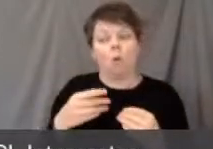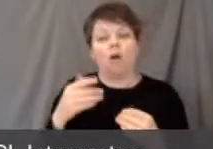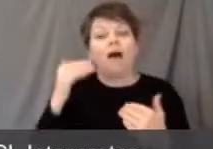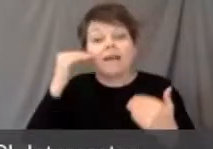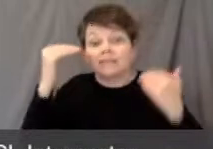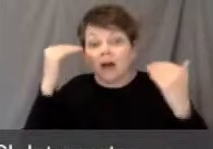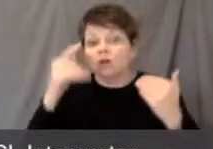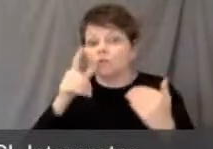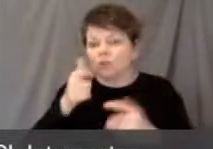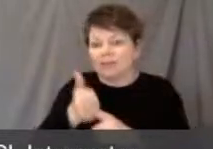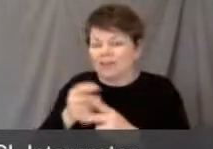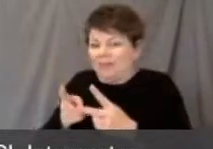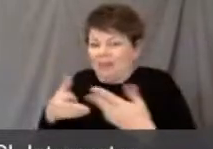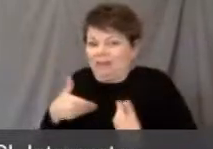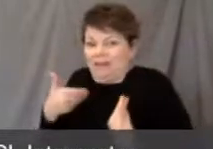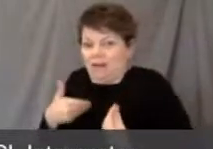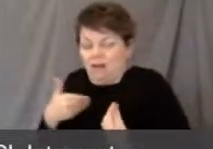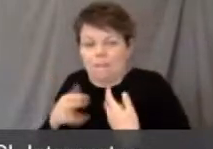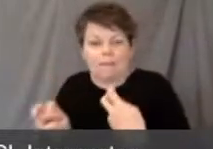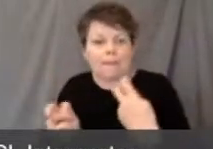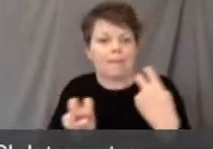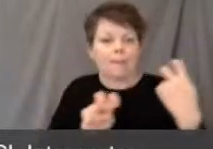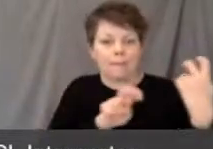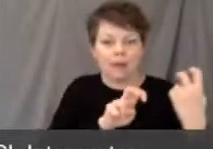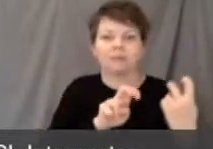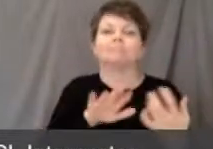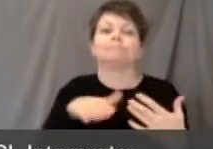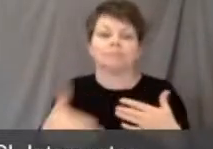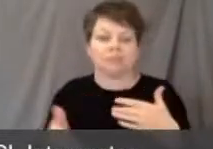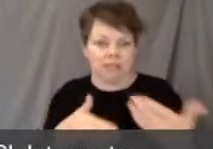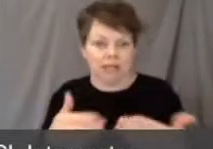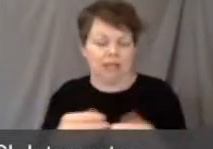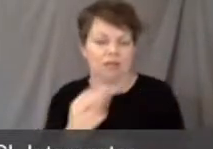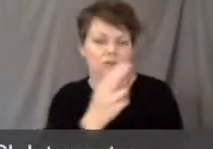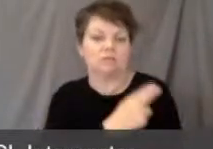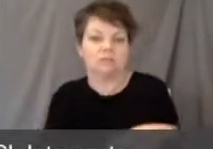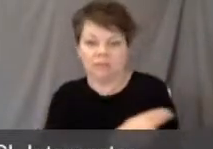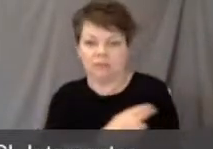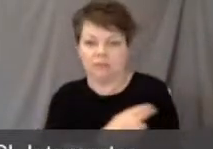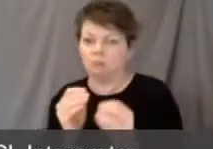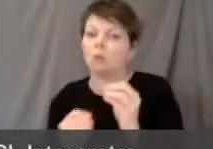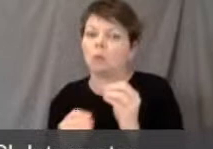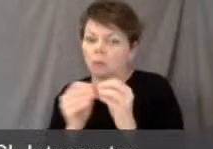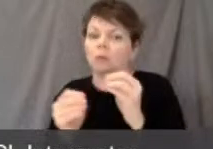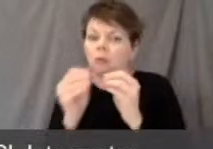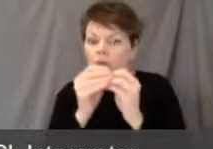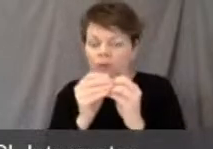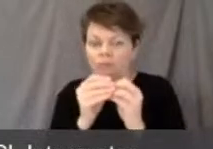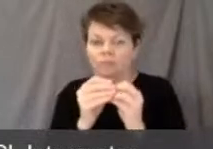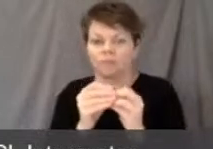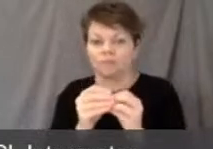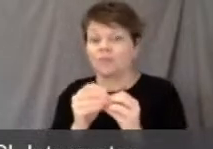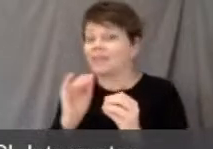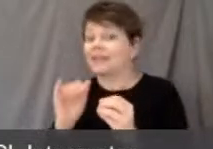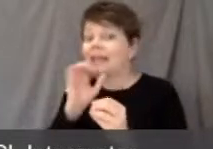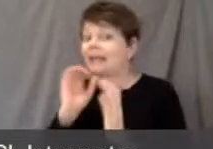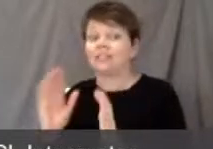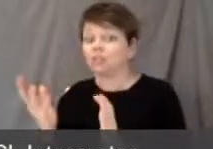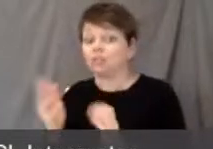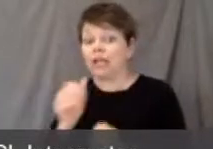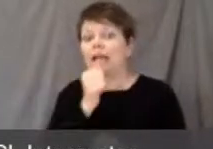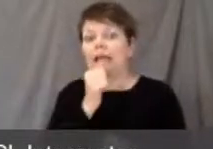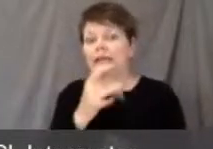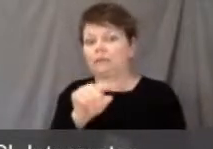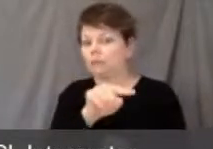up hospitalized and then dying in the hospital in the 18 to 29 age